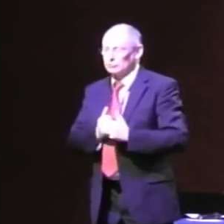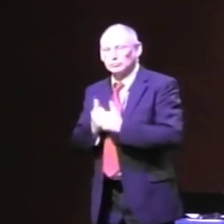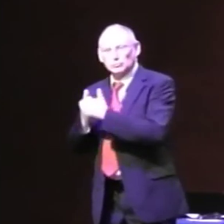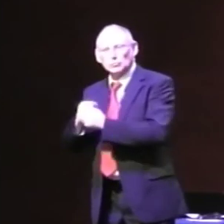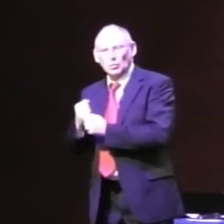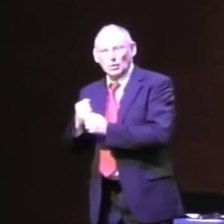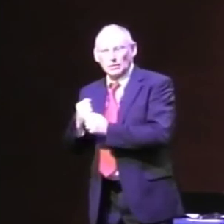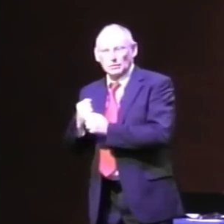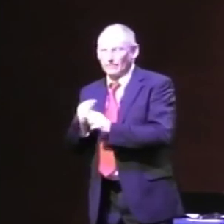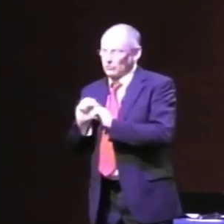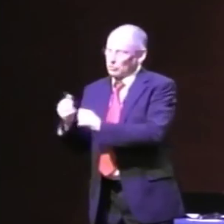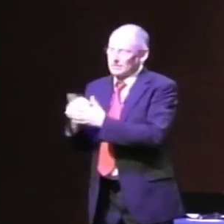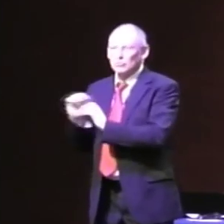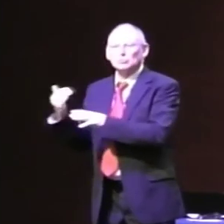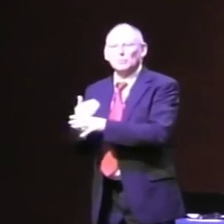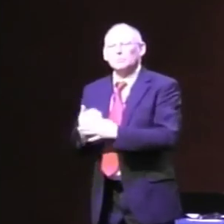Scotland to fight for your jobs.